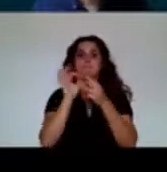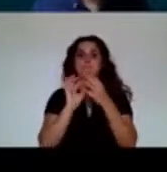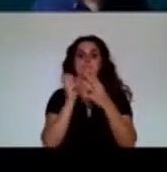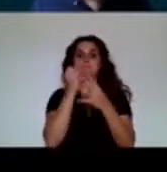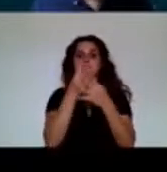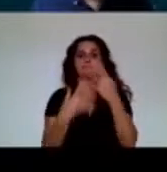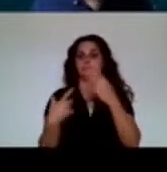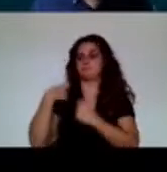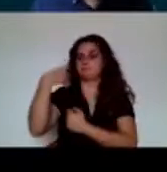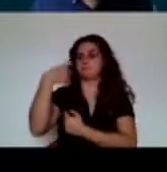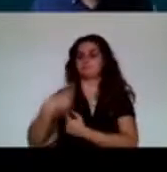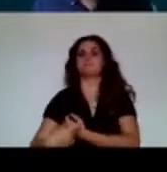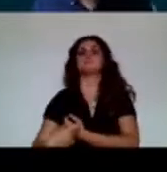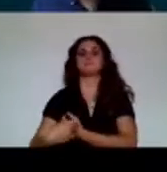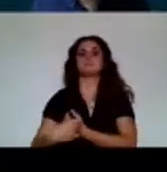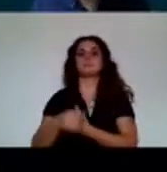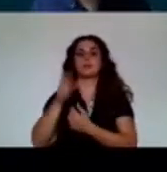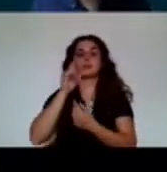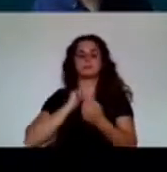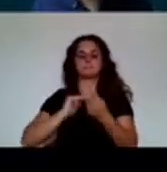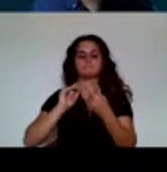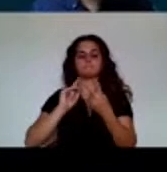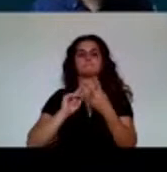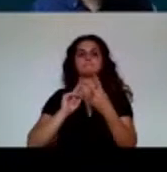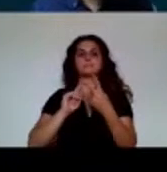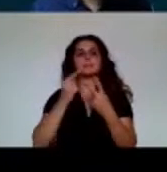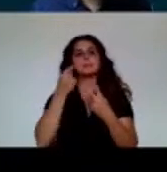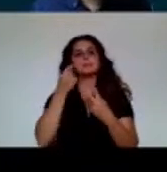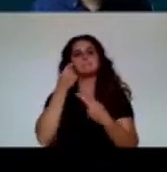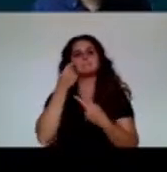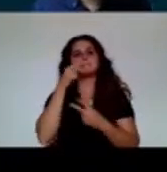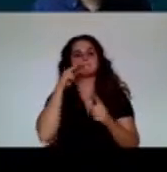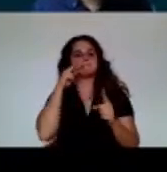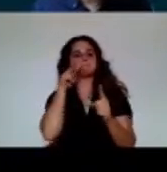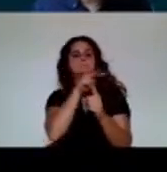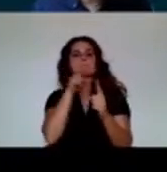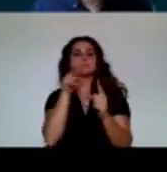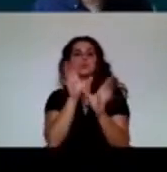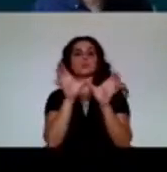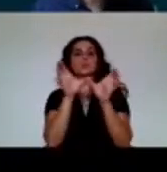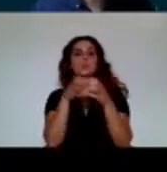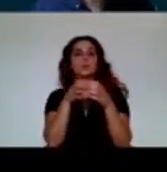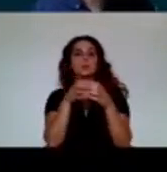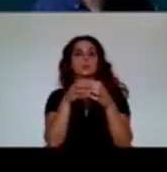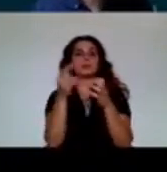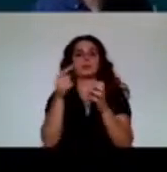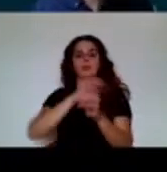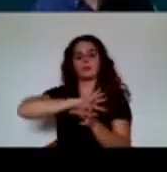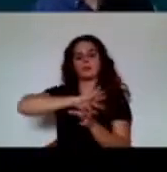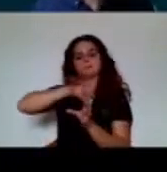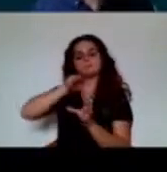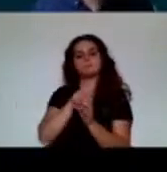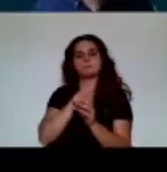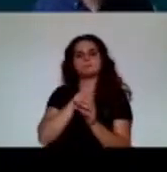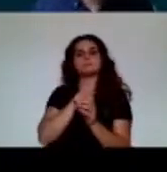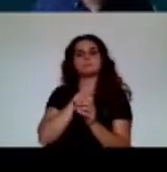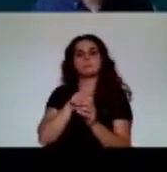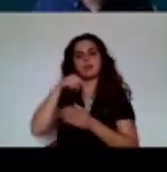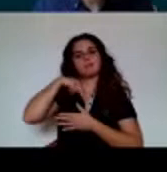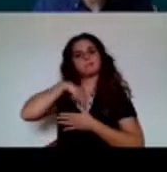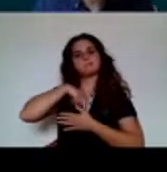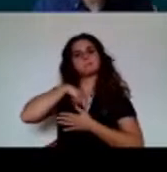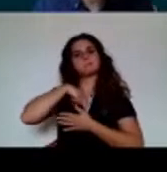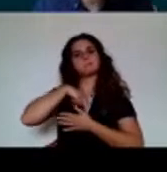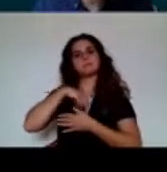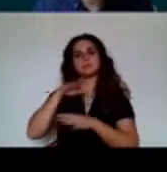characteristics. Then also the perception that the group has inherent characteristics like an essence which